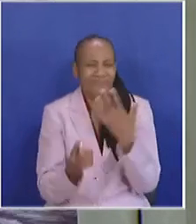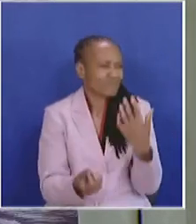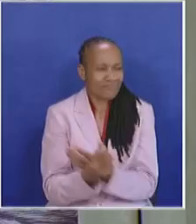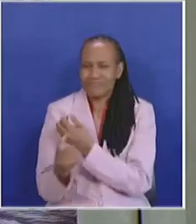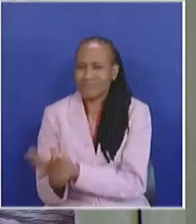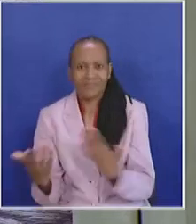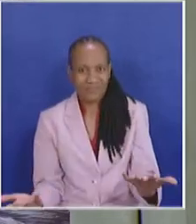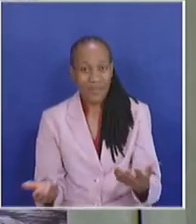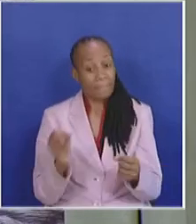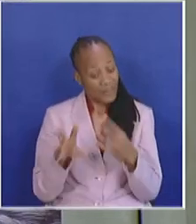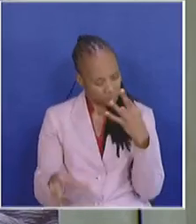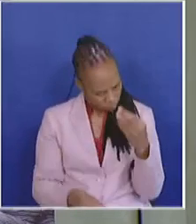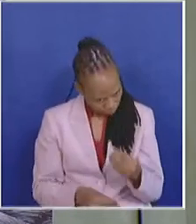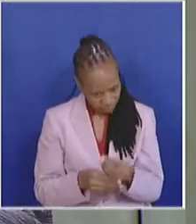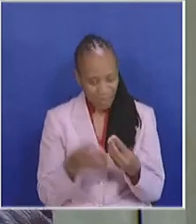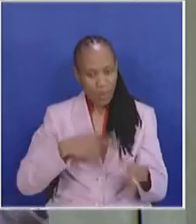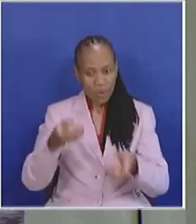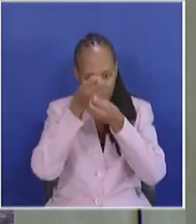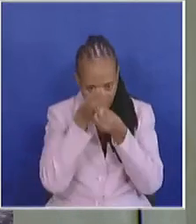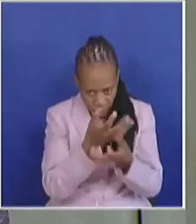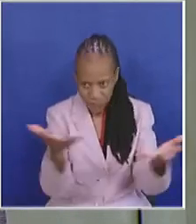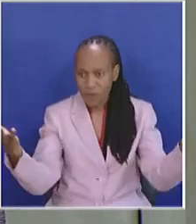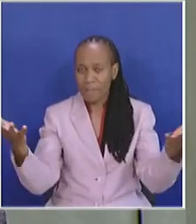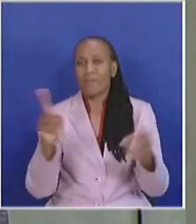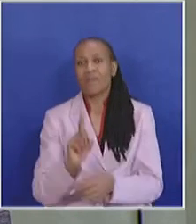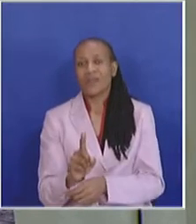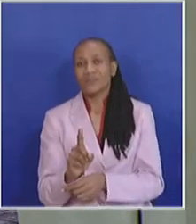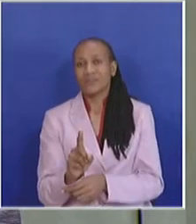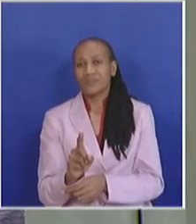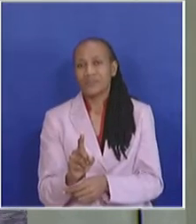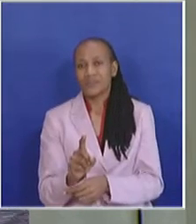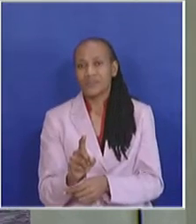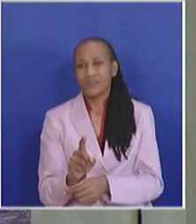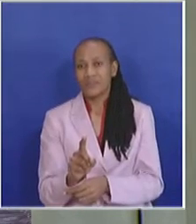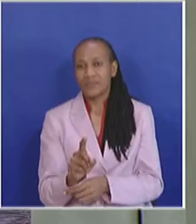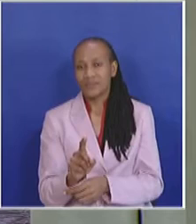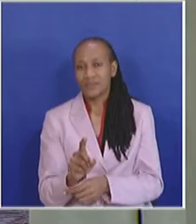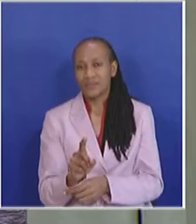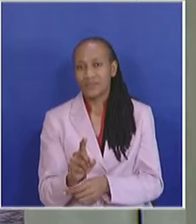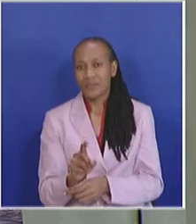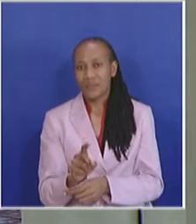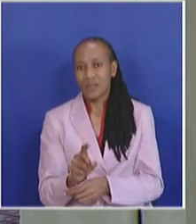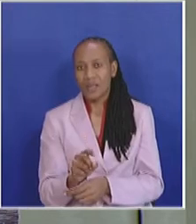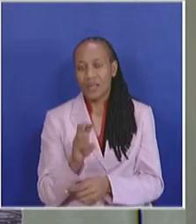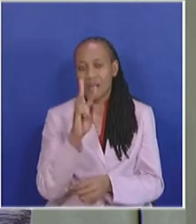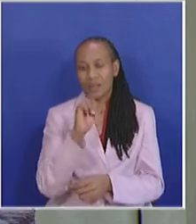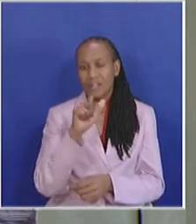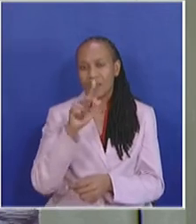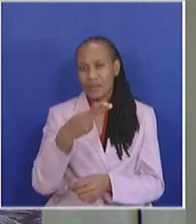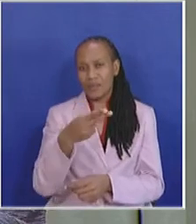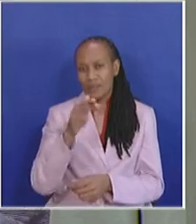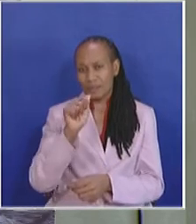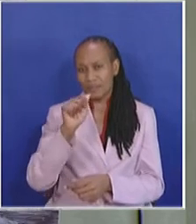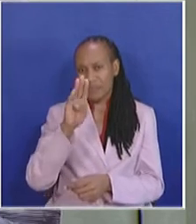think it's critical to inform this House, Madam Chair, that when we are talking about Umhlabuyalingana and